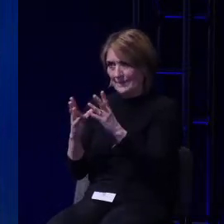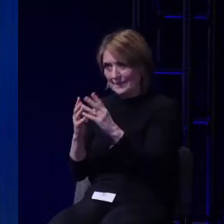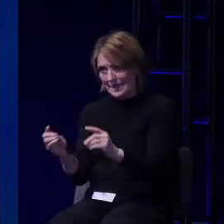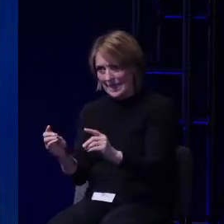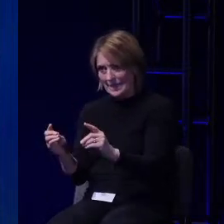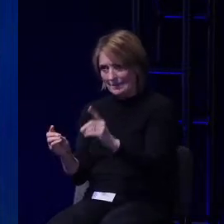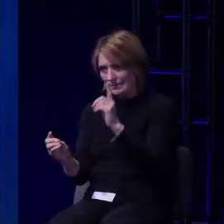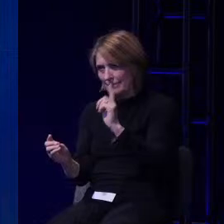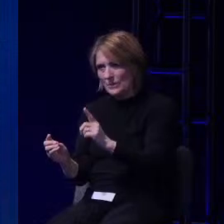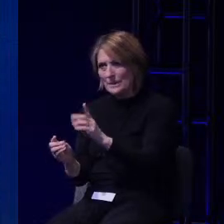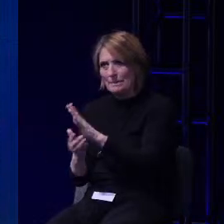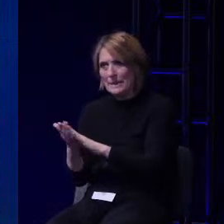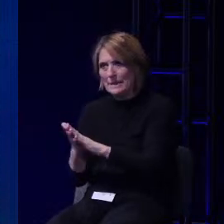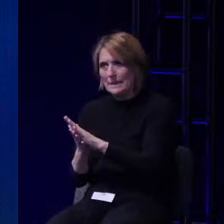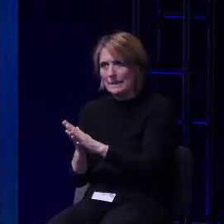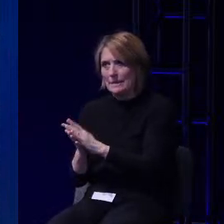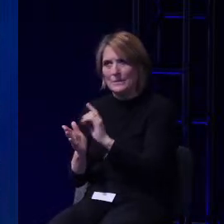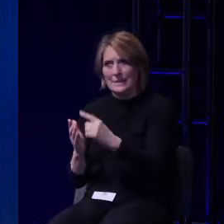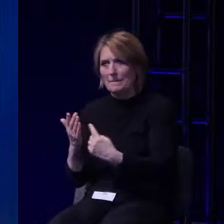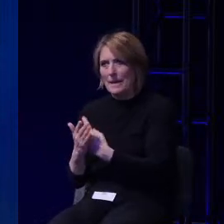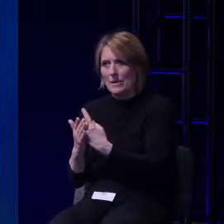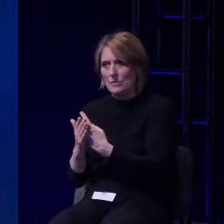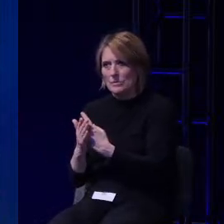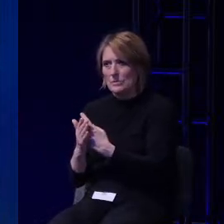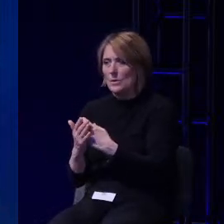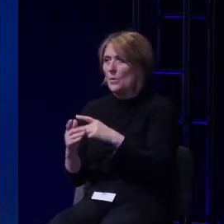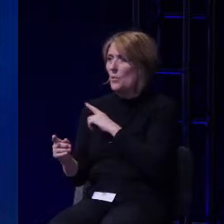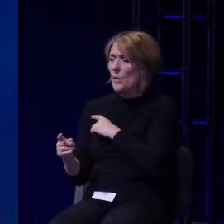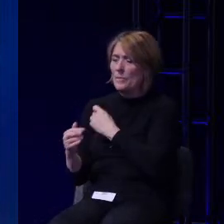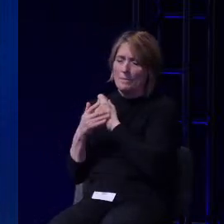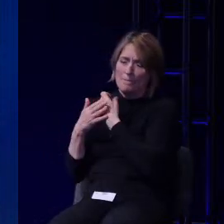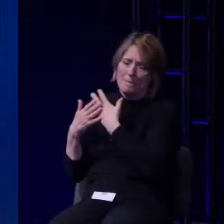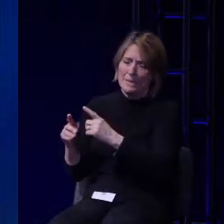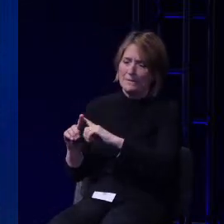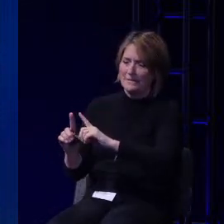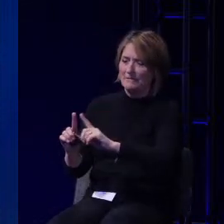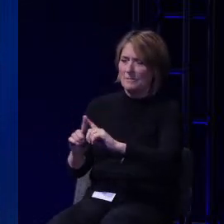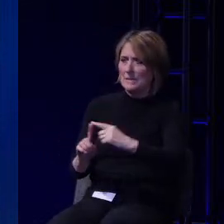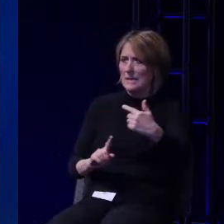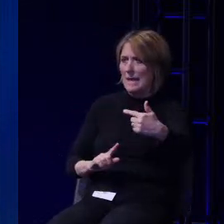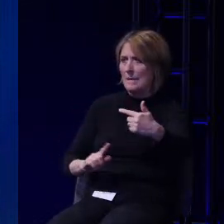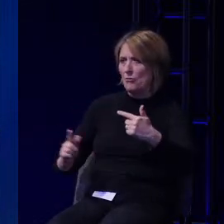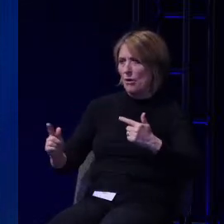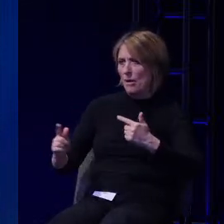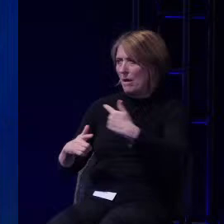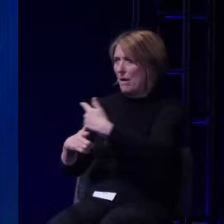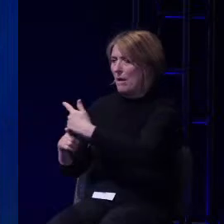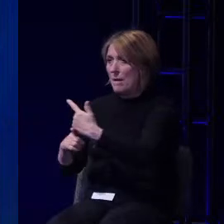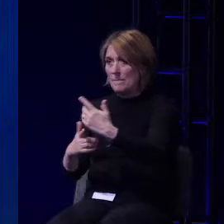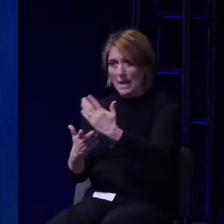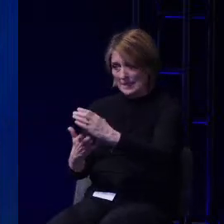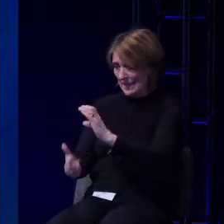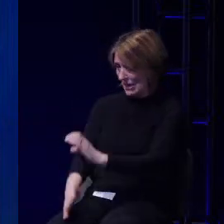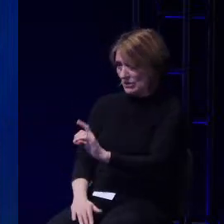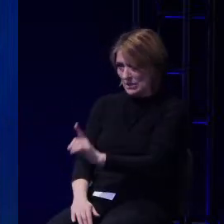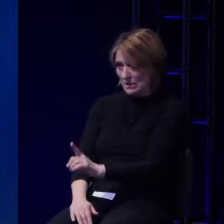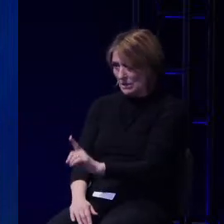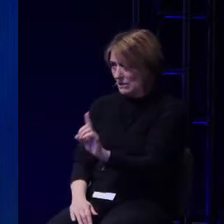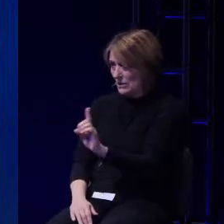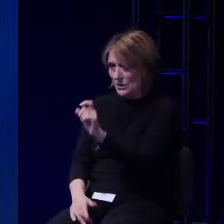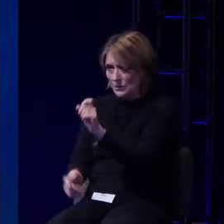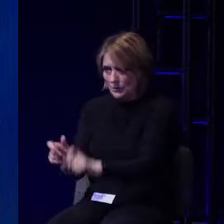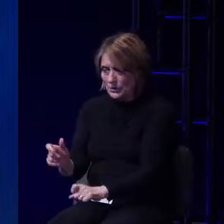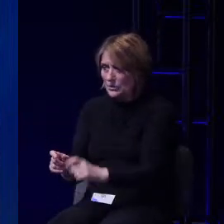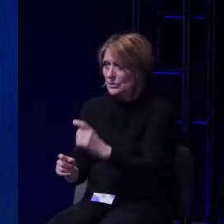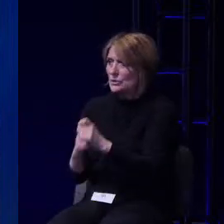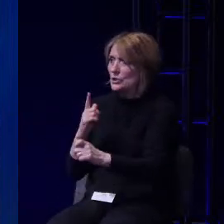about? Because there's a million places to put the camera, but what is the character doing and what is the scene about? And therefore